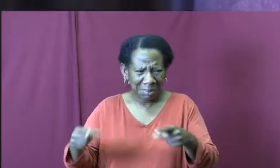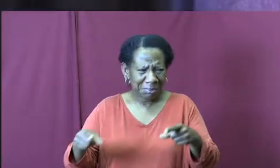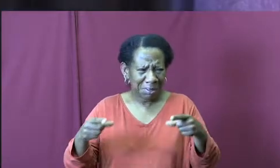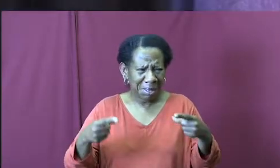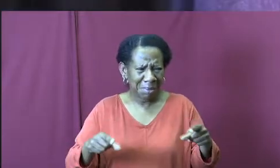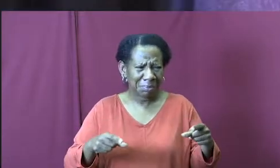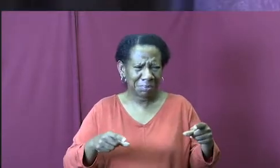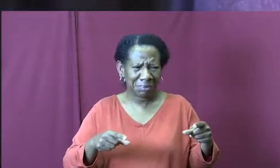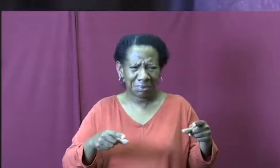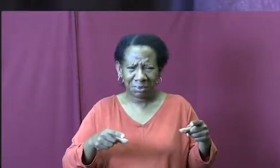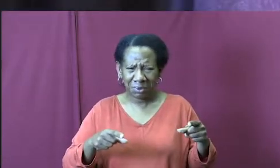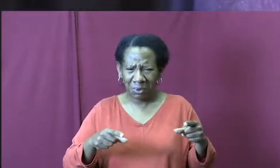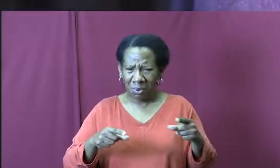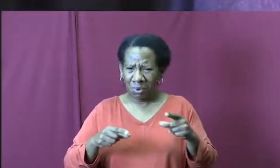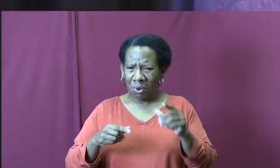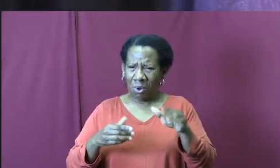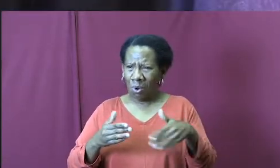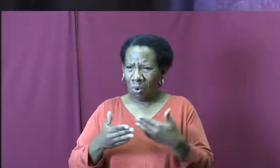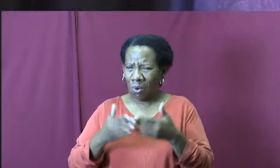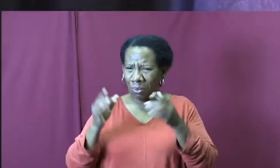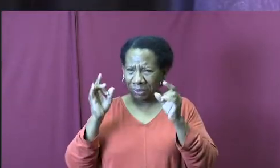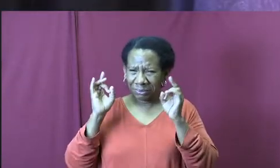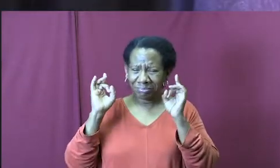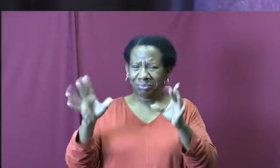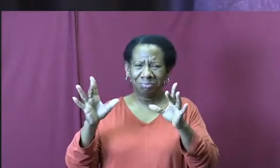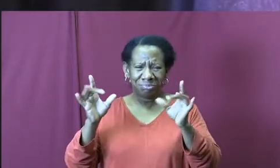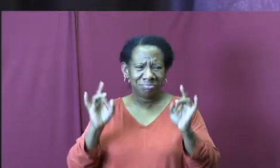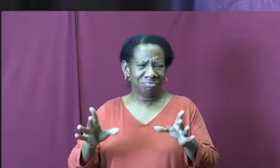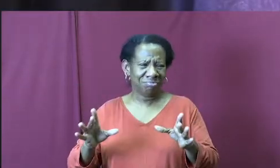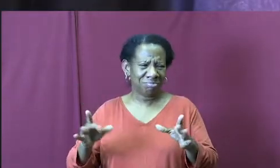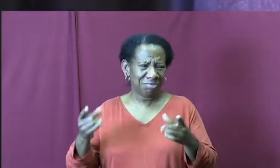gonna happen with all the